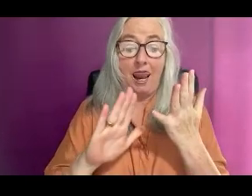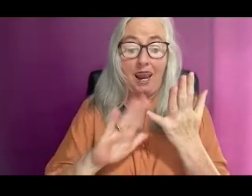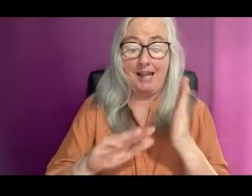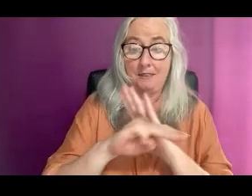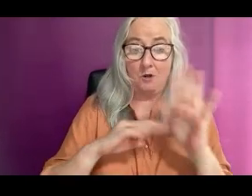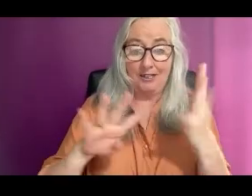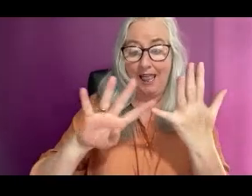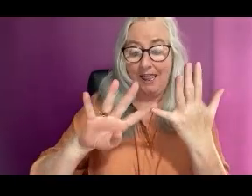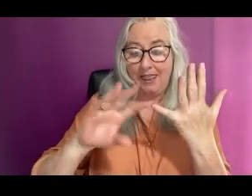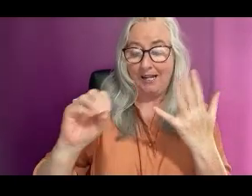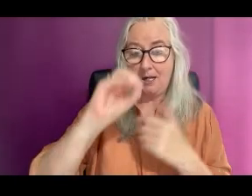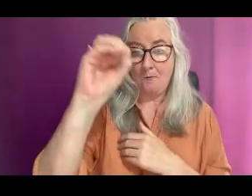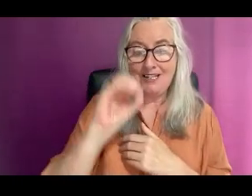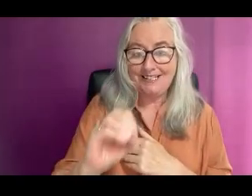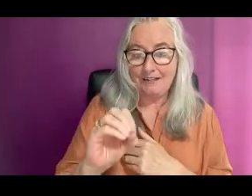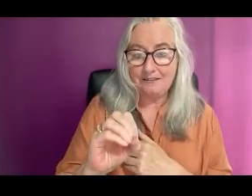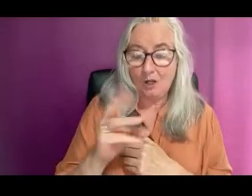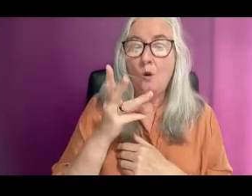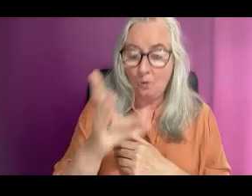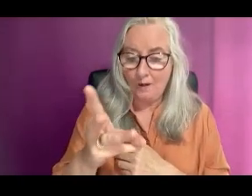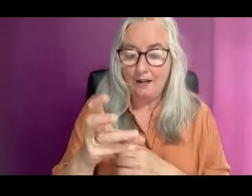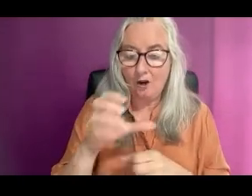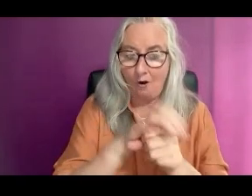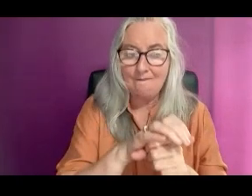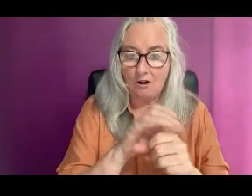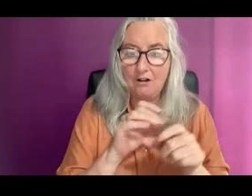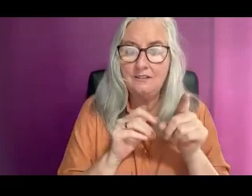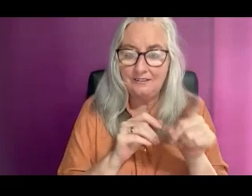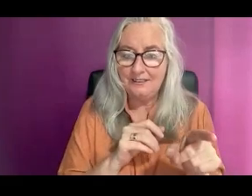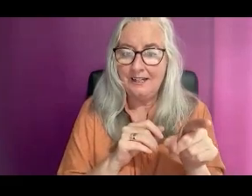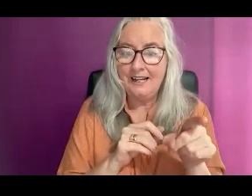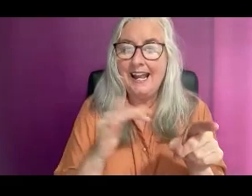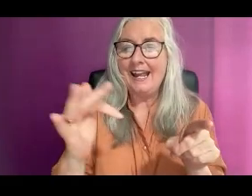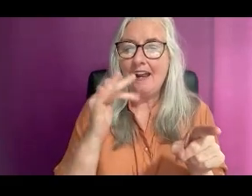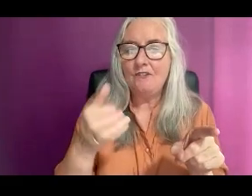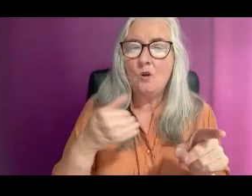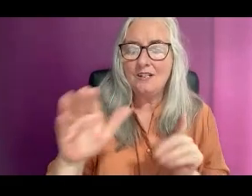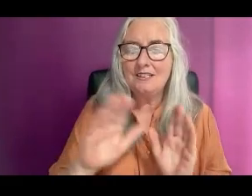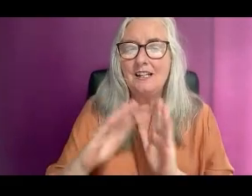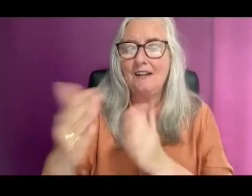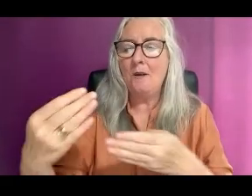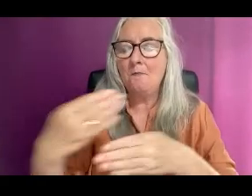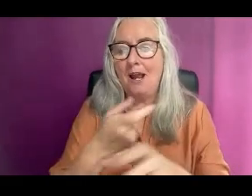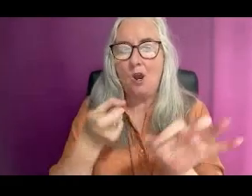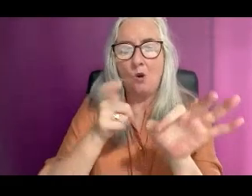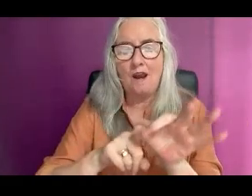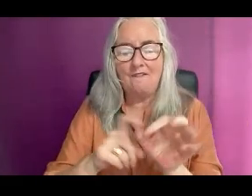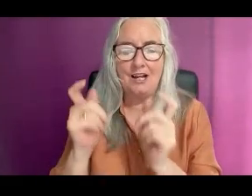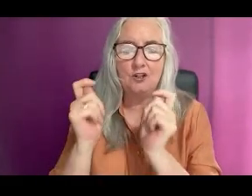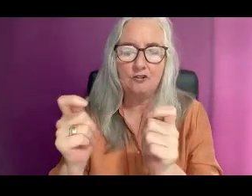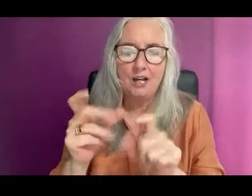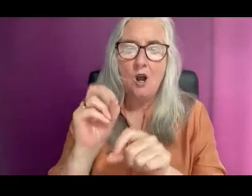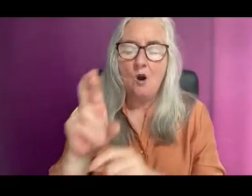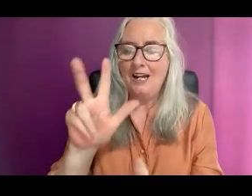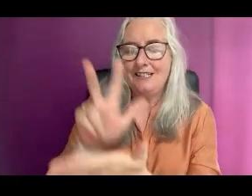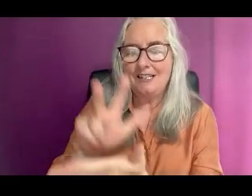90% of the costs will be covered if the course is delivered by a qualified trainer or certified by a